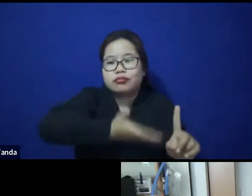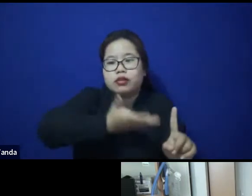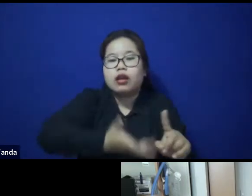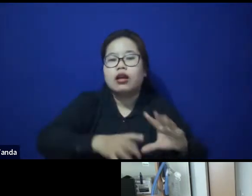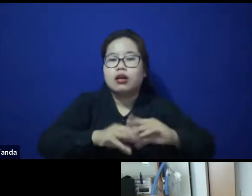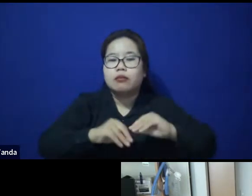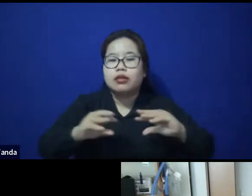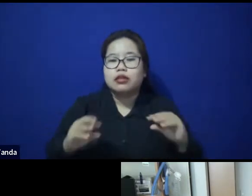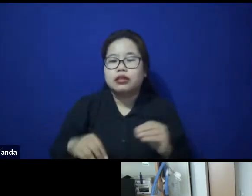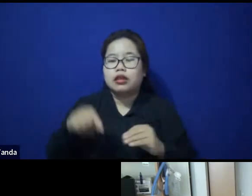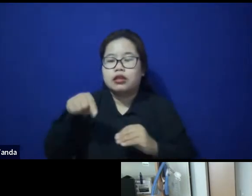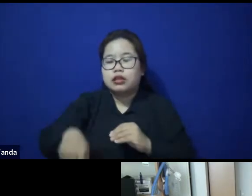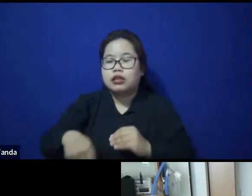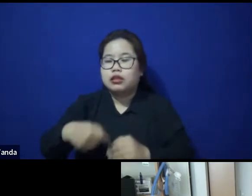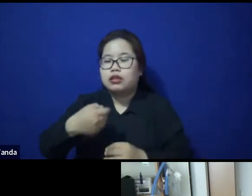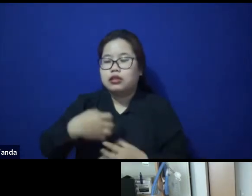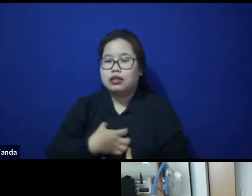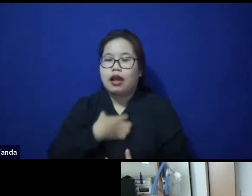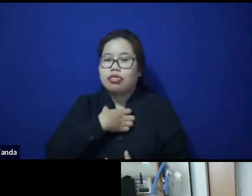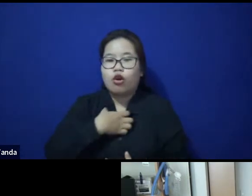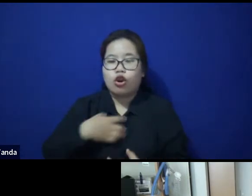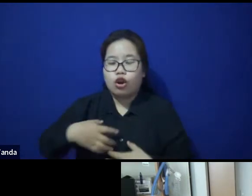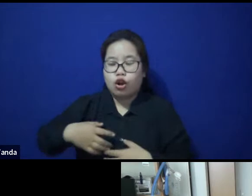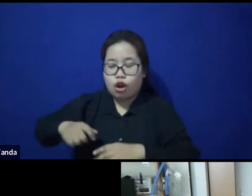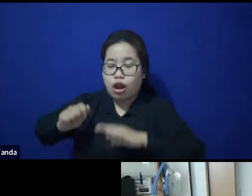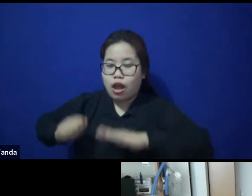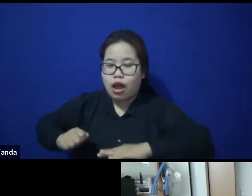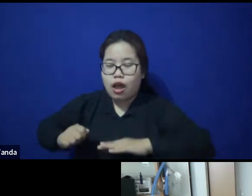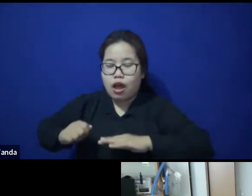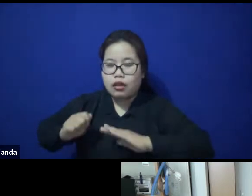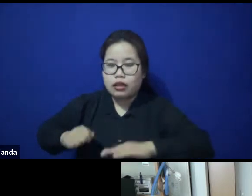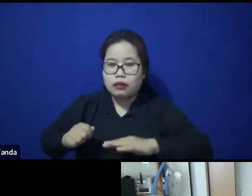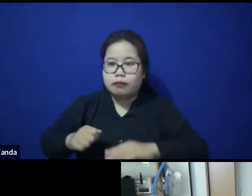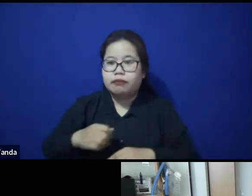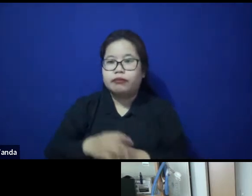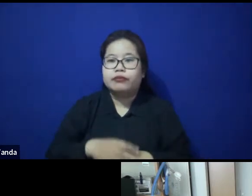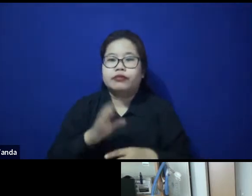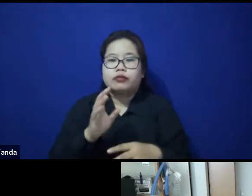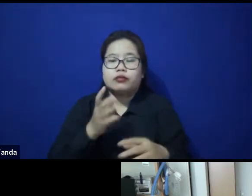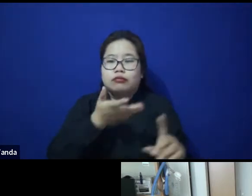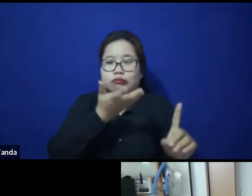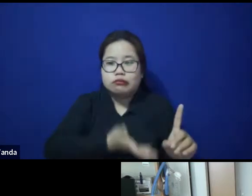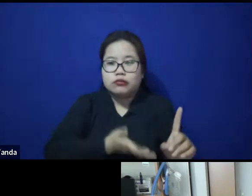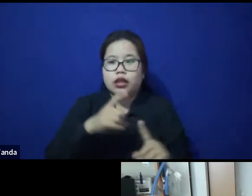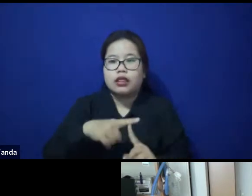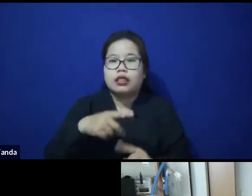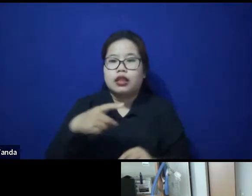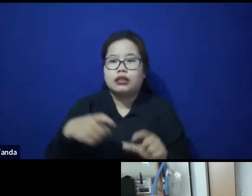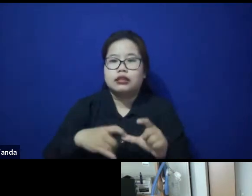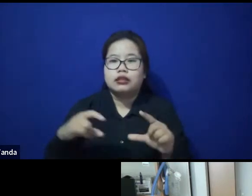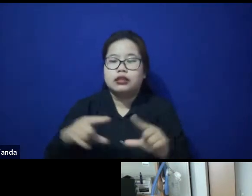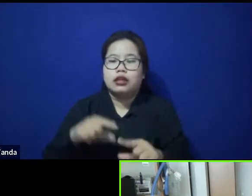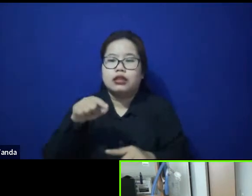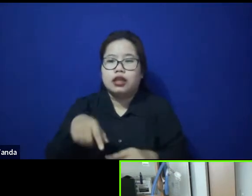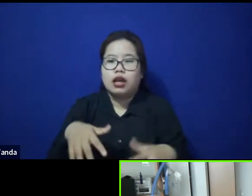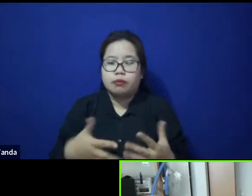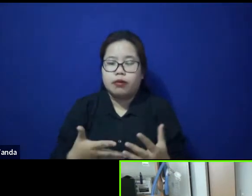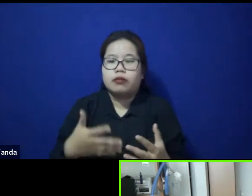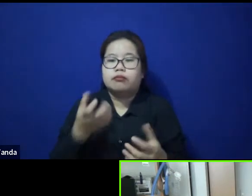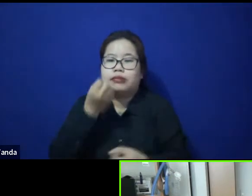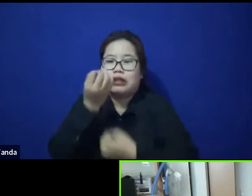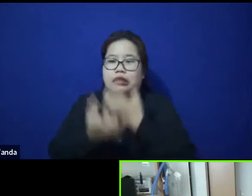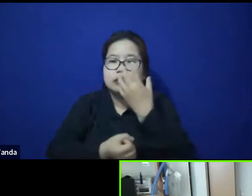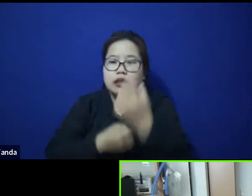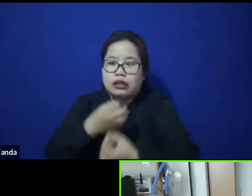sectors. Tricia is also the member of Independent Advisory Council to the NDIS Australia.